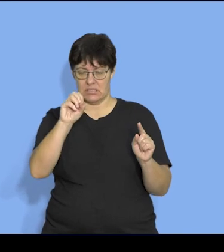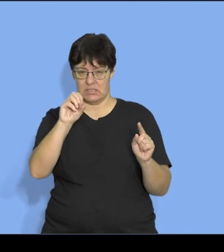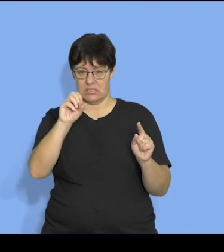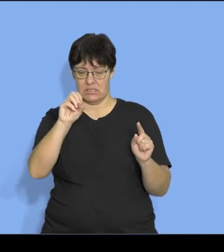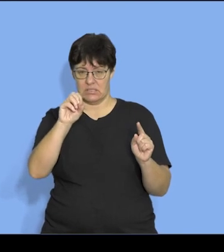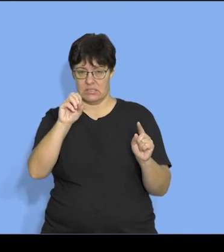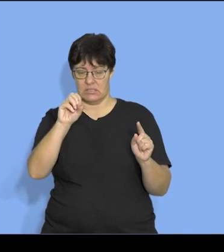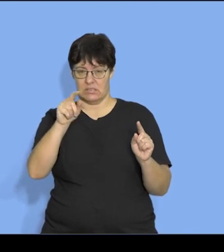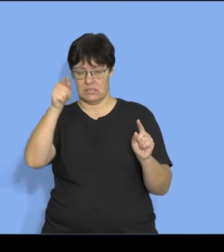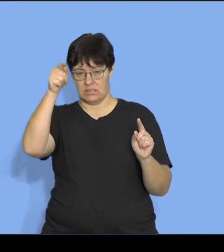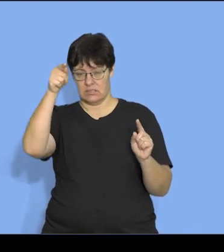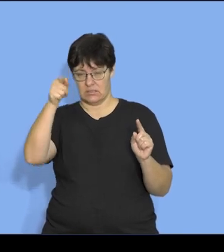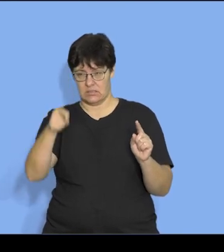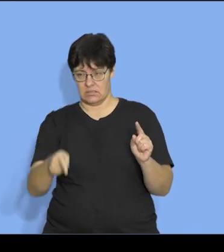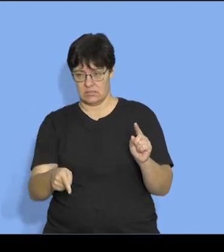east,